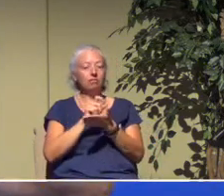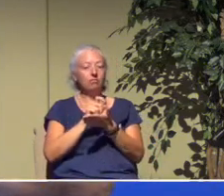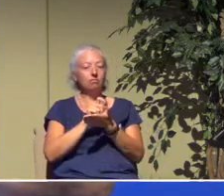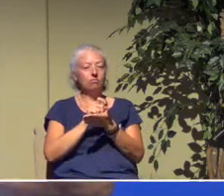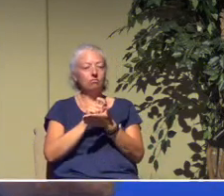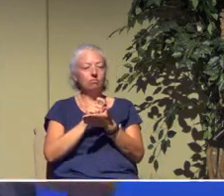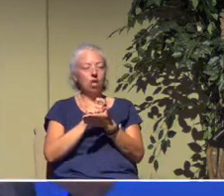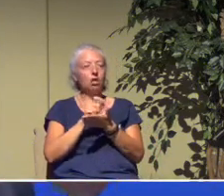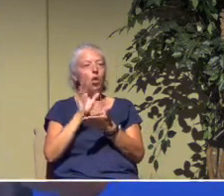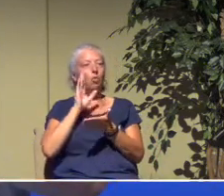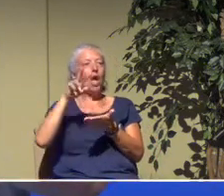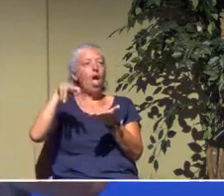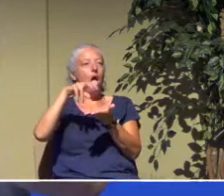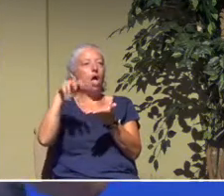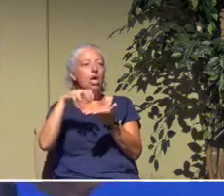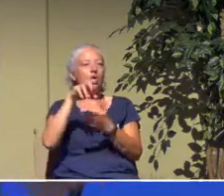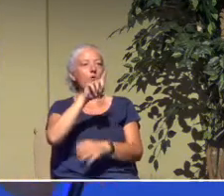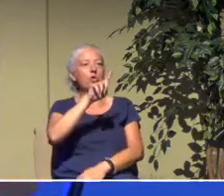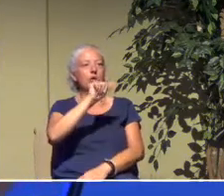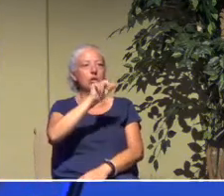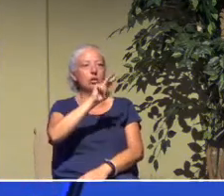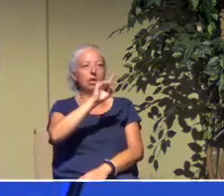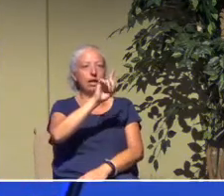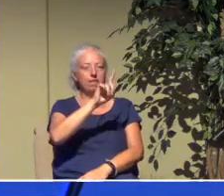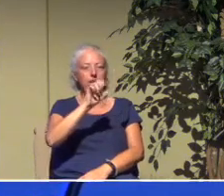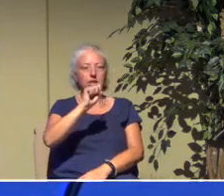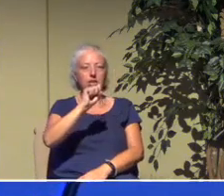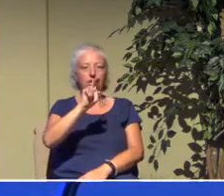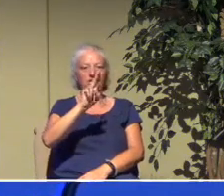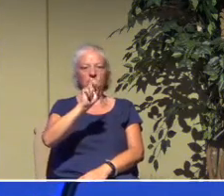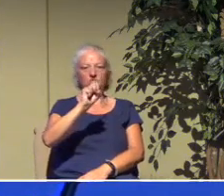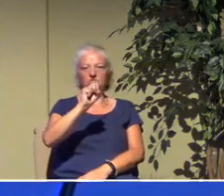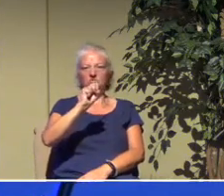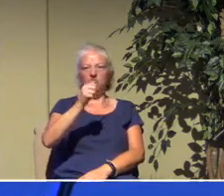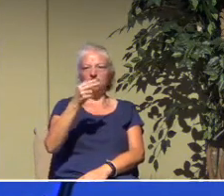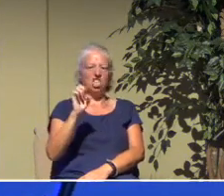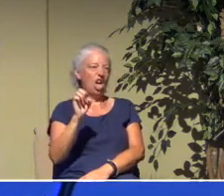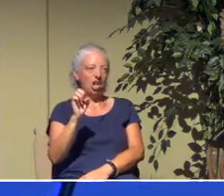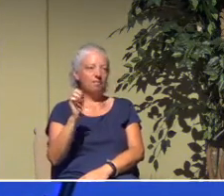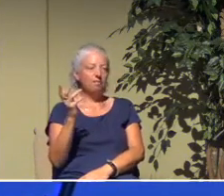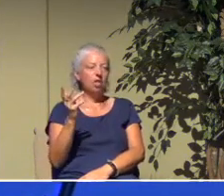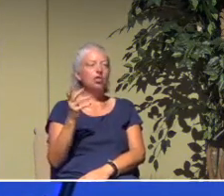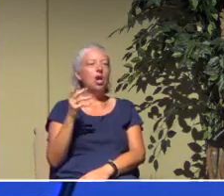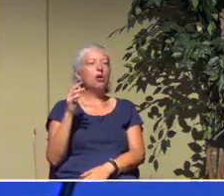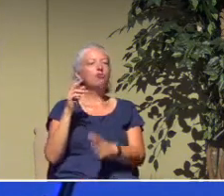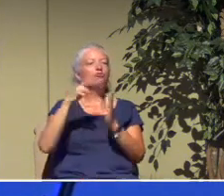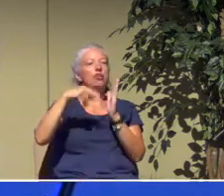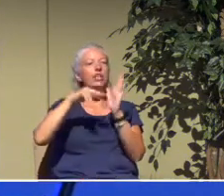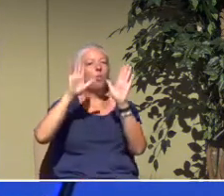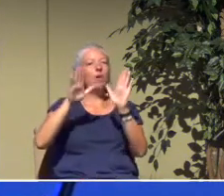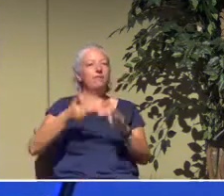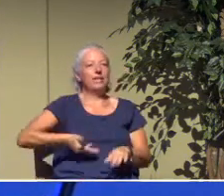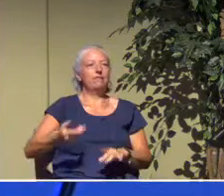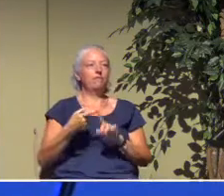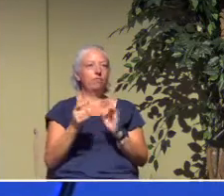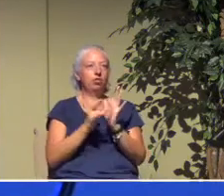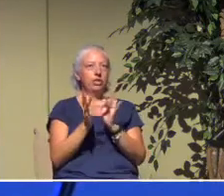Suchet reads this wonderful invitation from Jesus. Listen to these